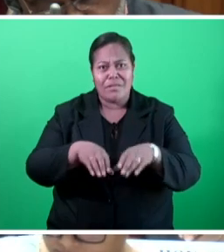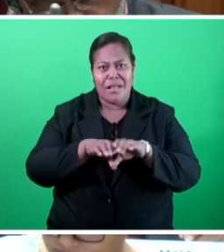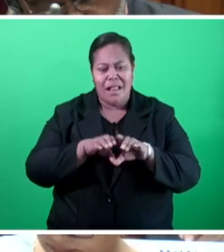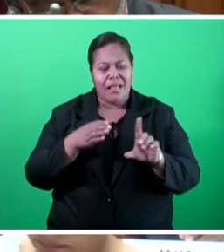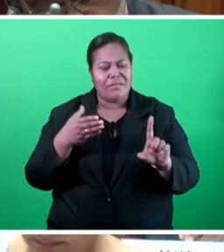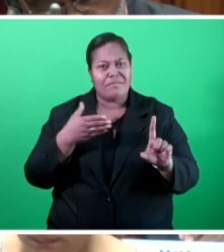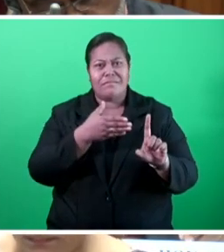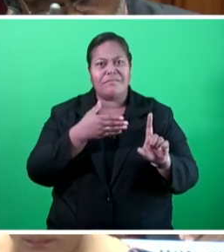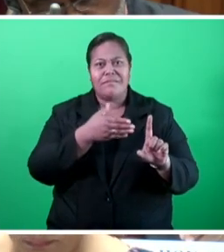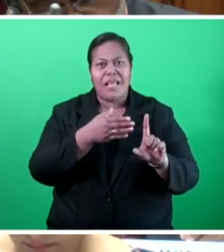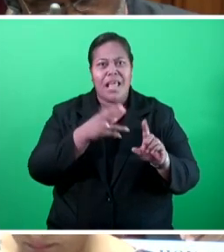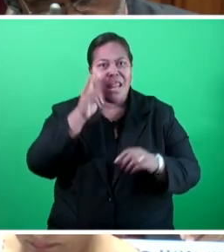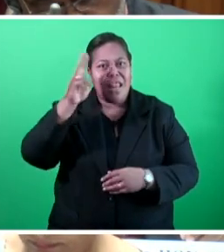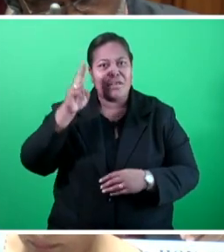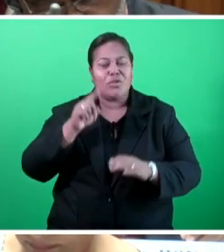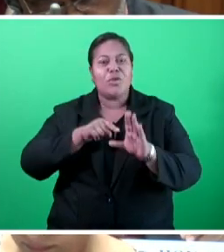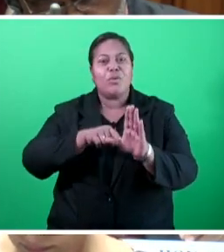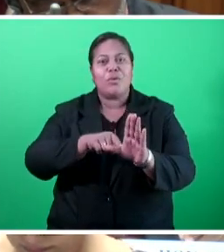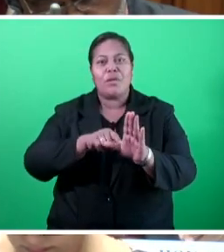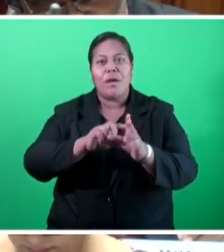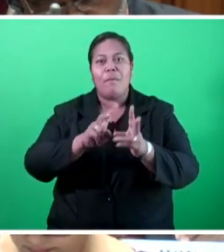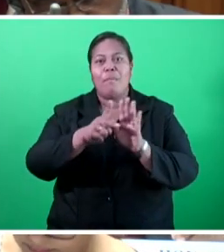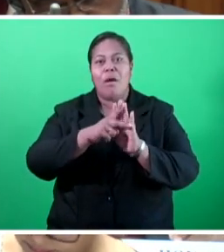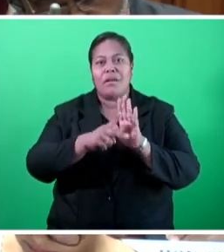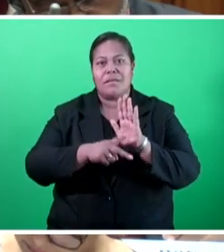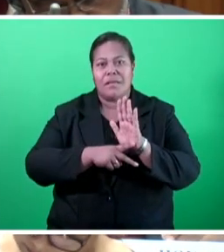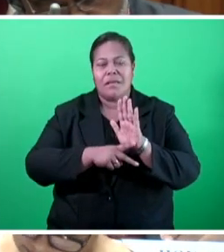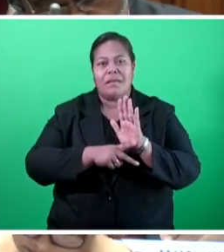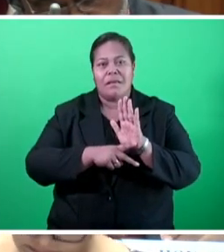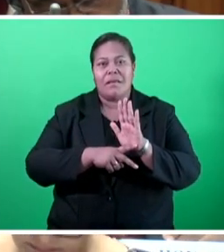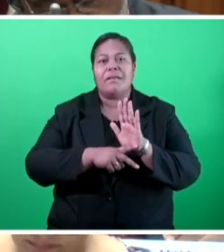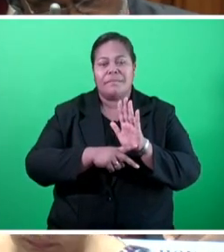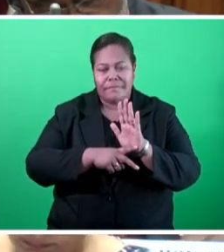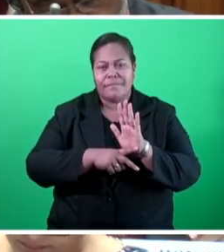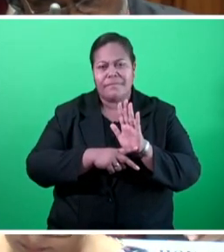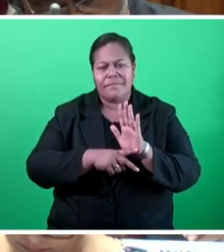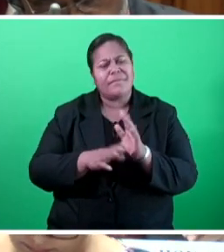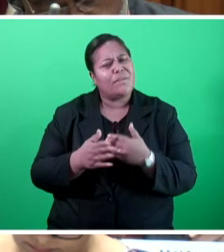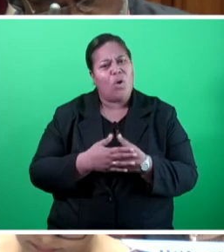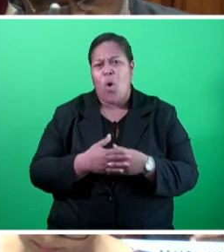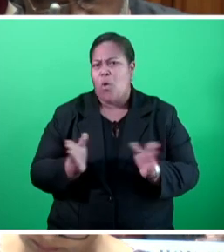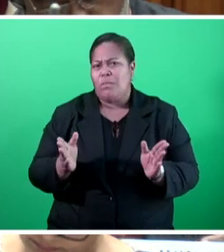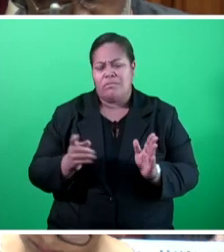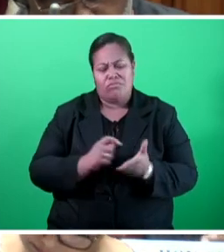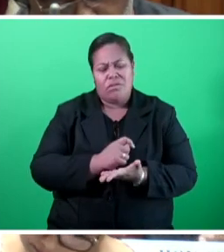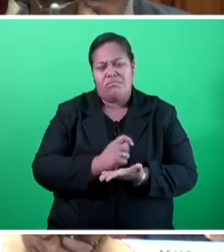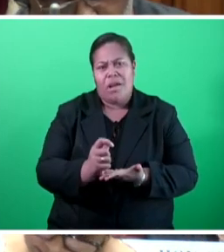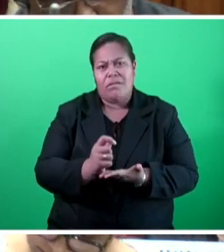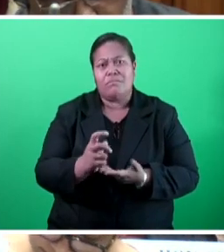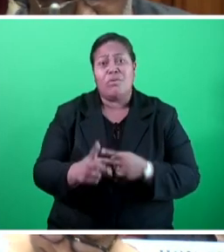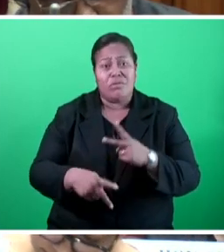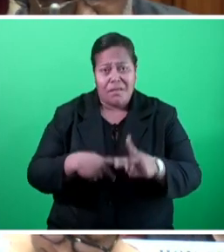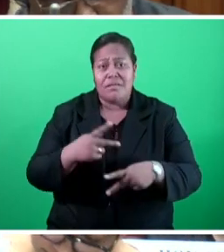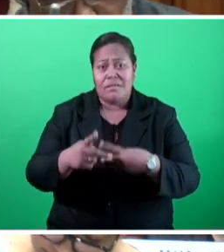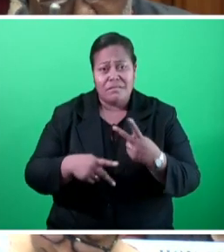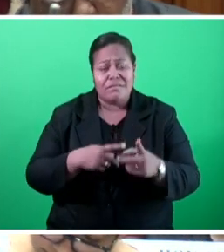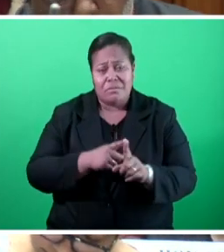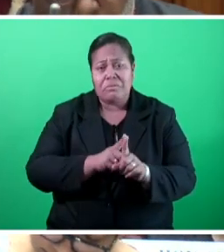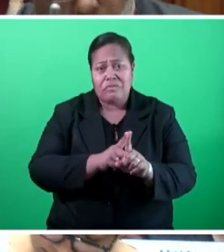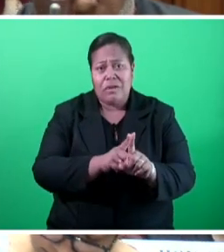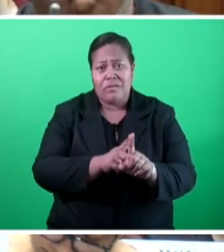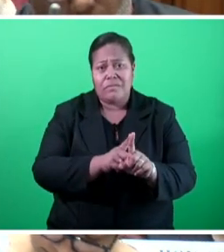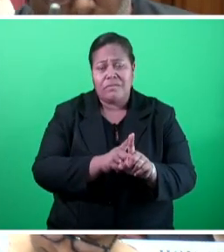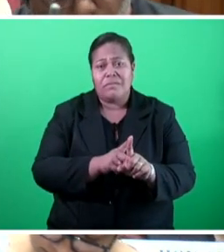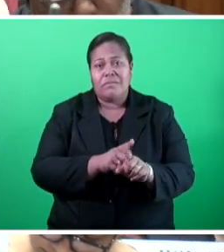the National Youth Policy. As such, an open and transparent process was followed in its